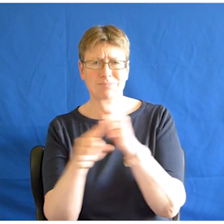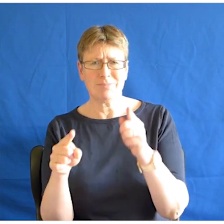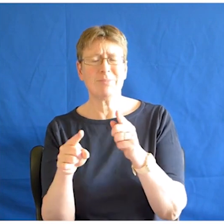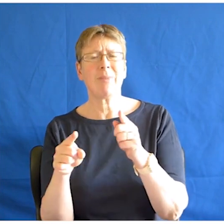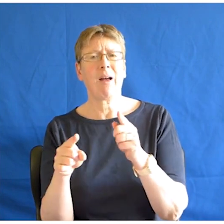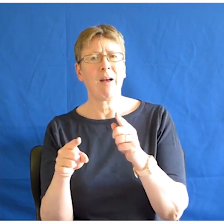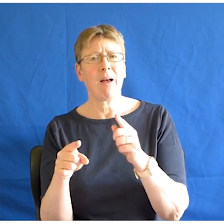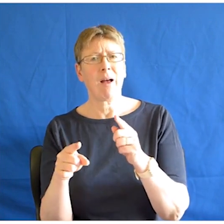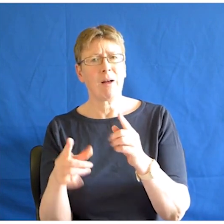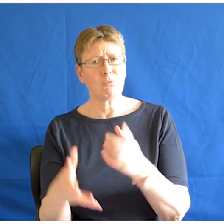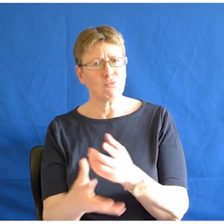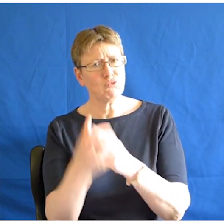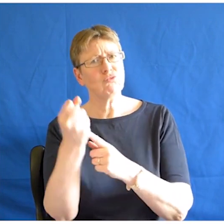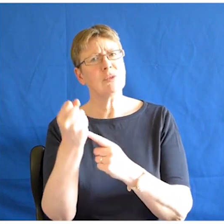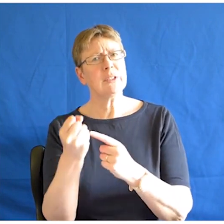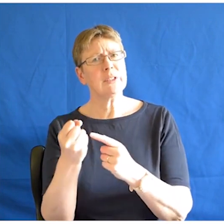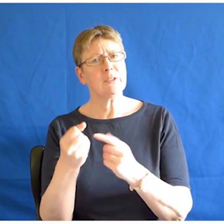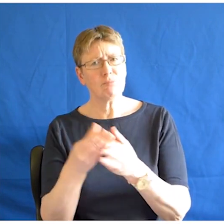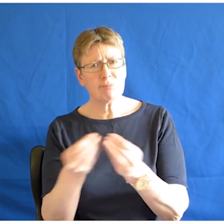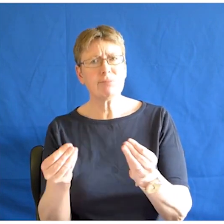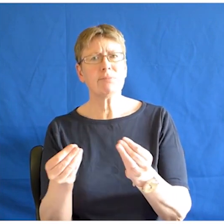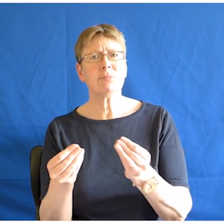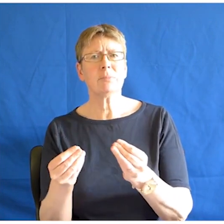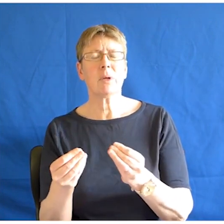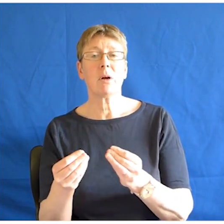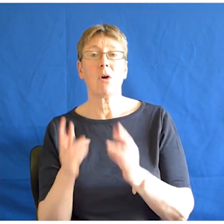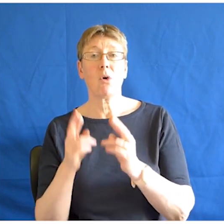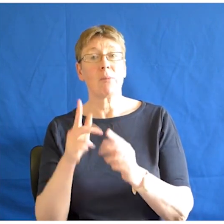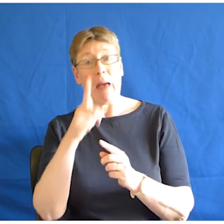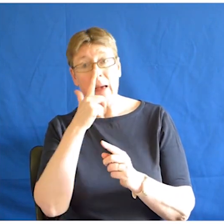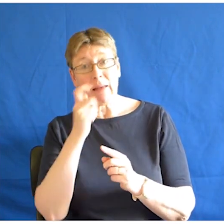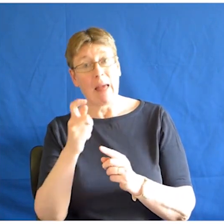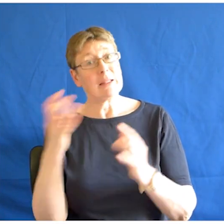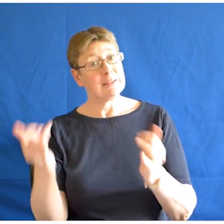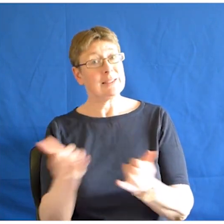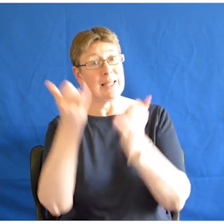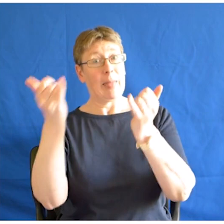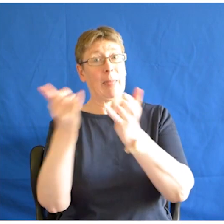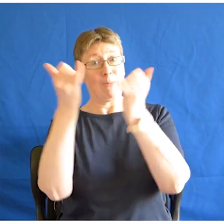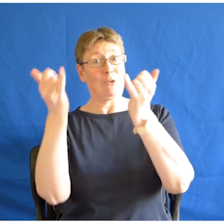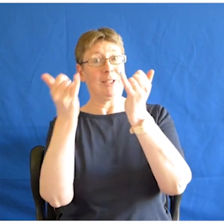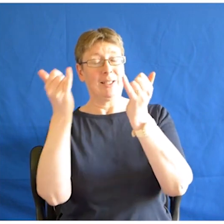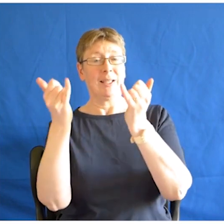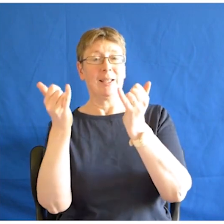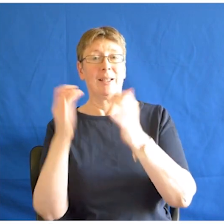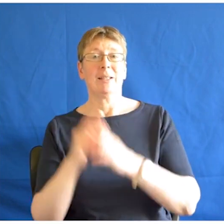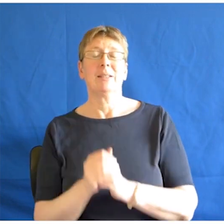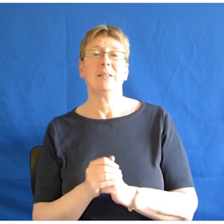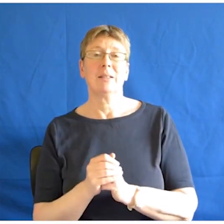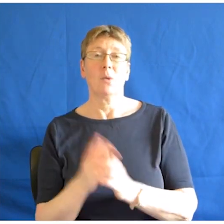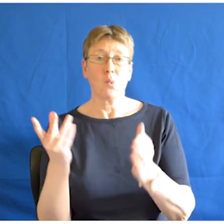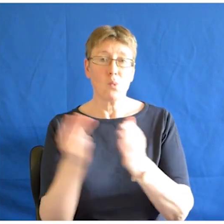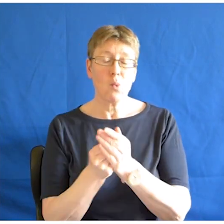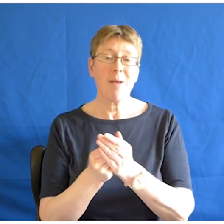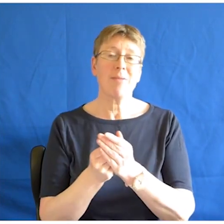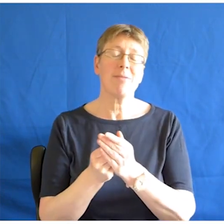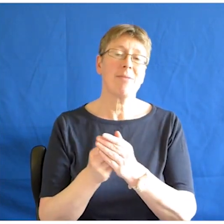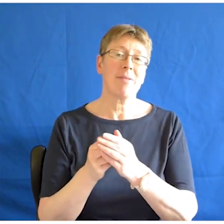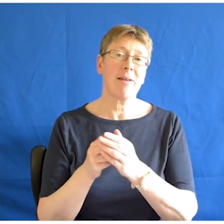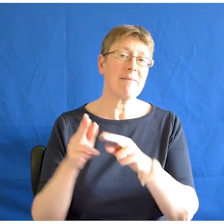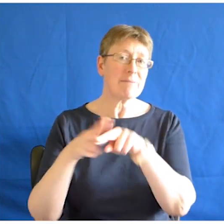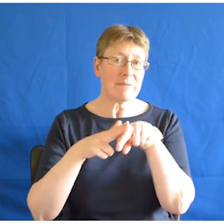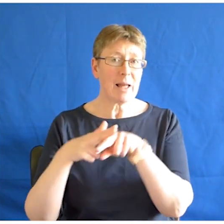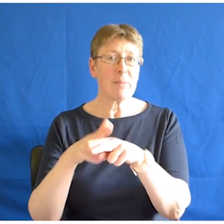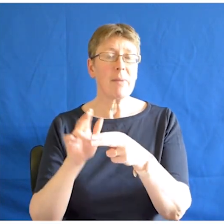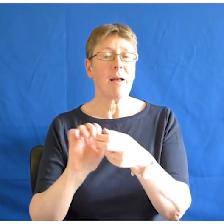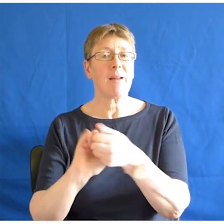proud of the way you've overcome the obstacles in your path. I hope somehow you can still manage to celebrate your graduation with your